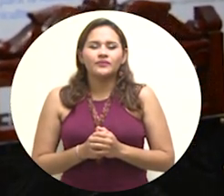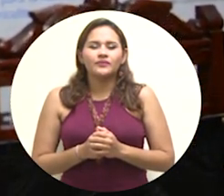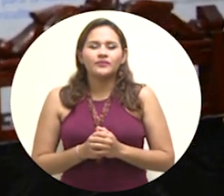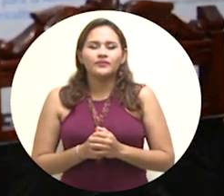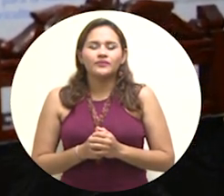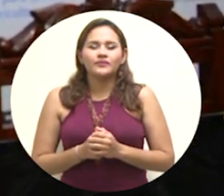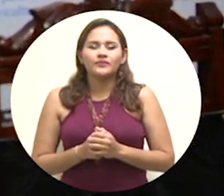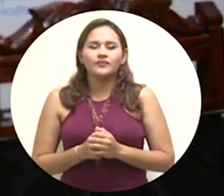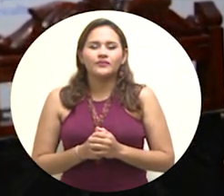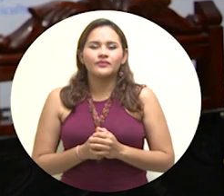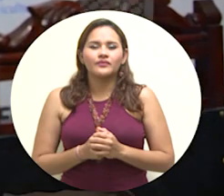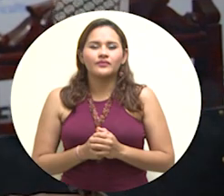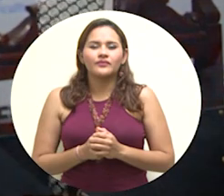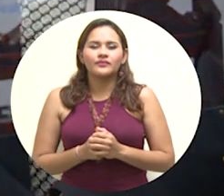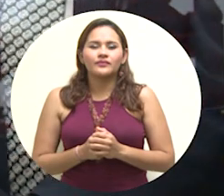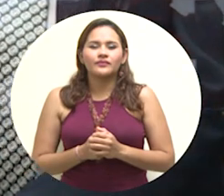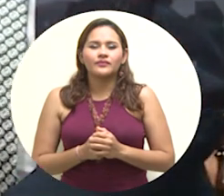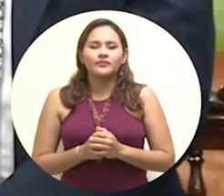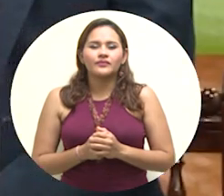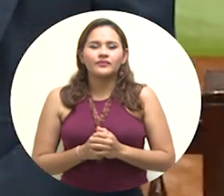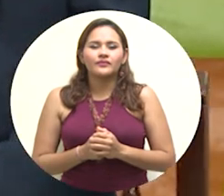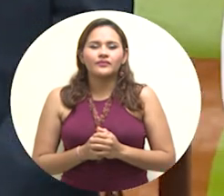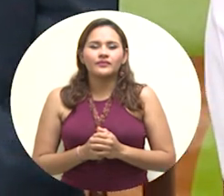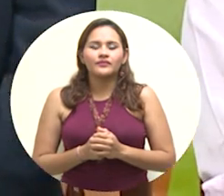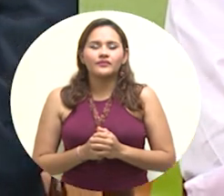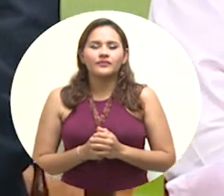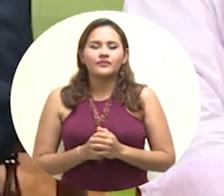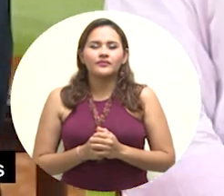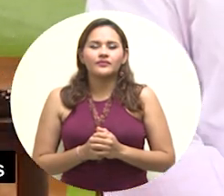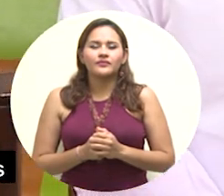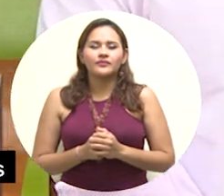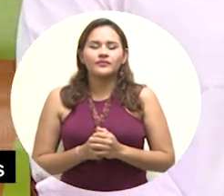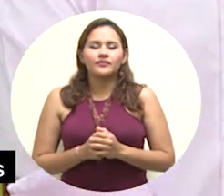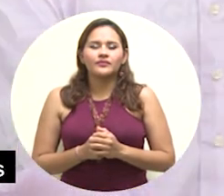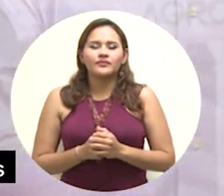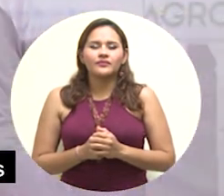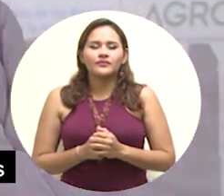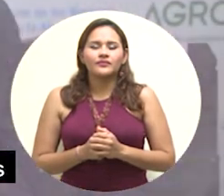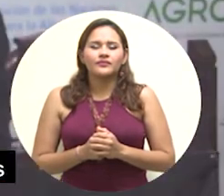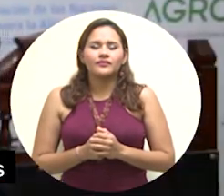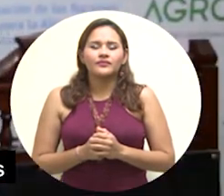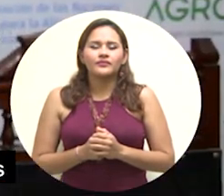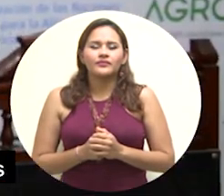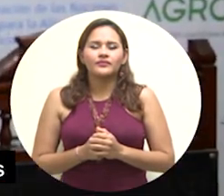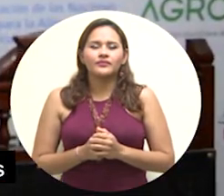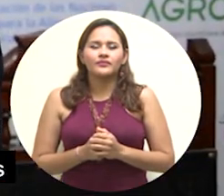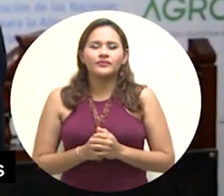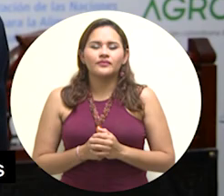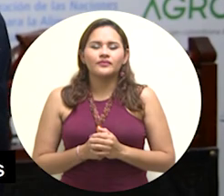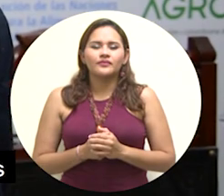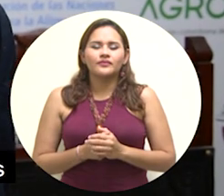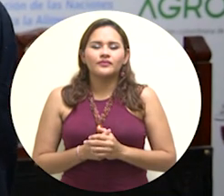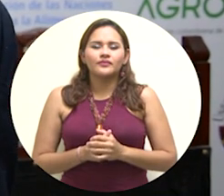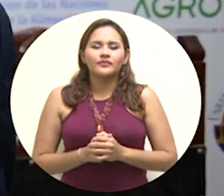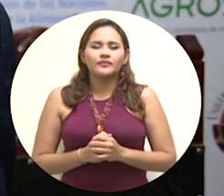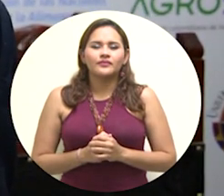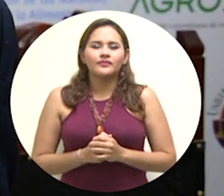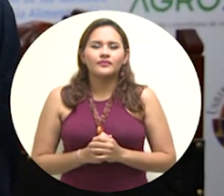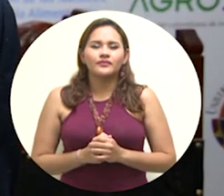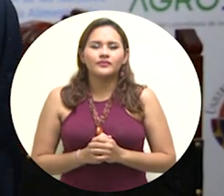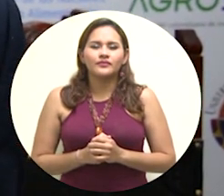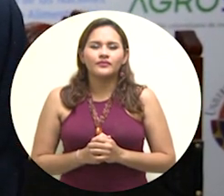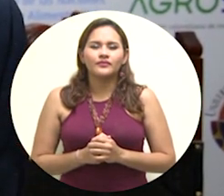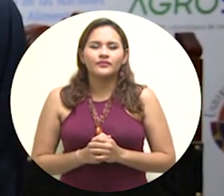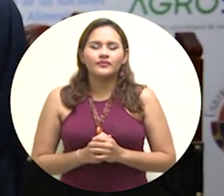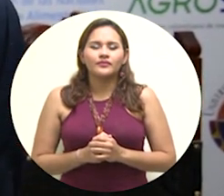are thinking about this and asking very good questions. I mean, as I said in my presentation, that